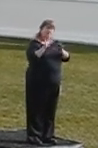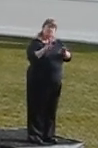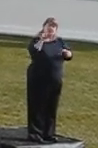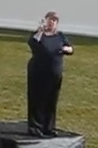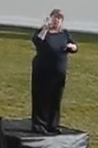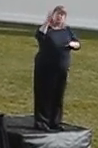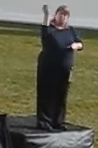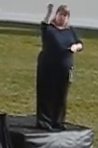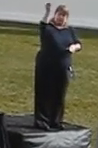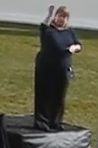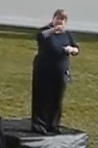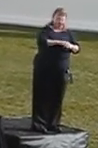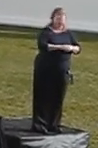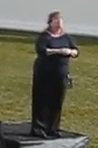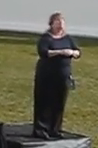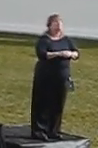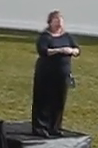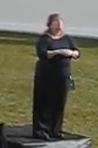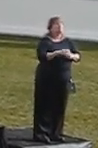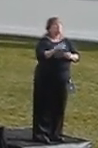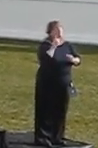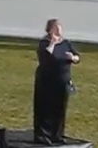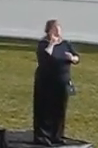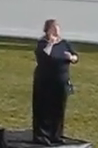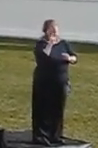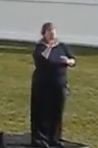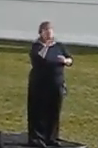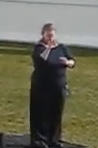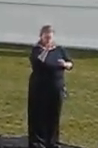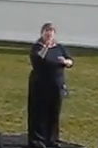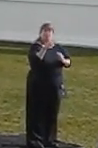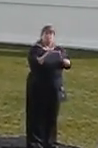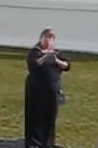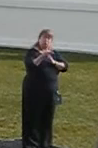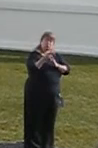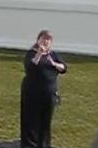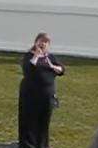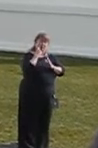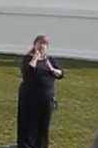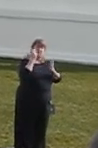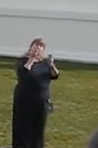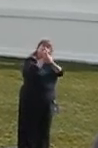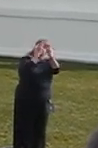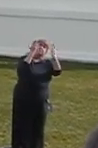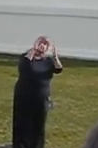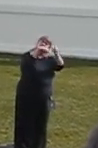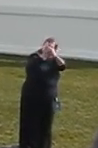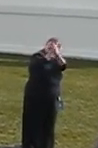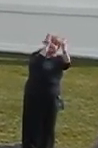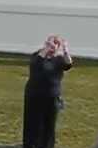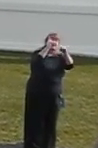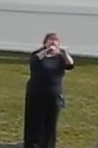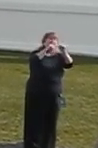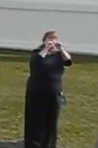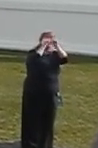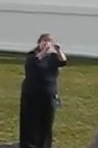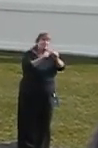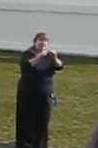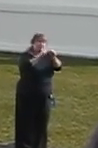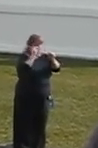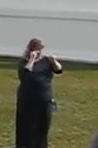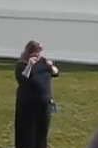inaugural address a timeless truth. The propitious smiles of heaven can never be expected to remain on a